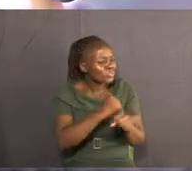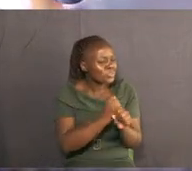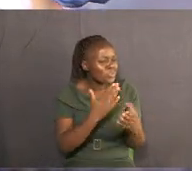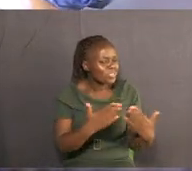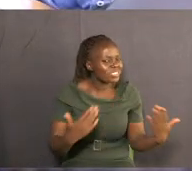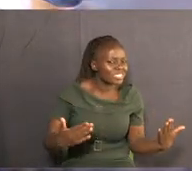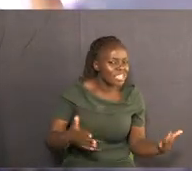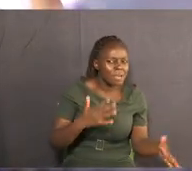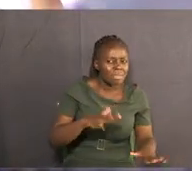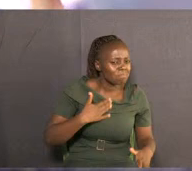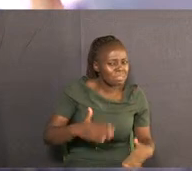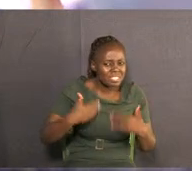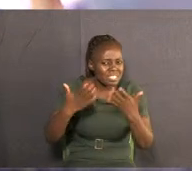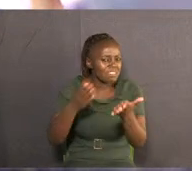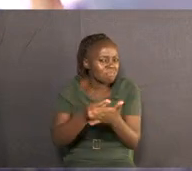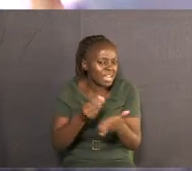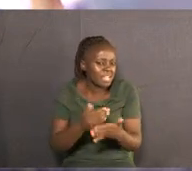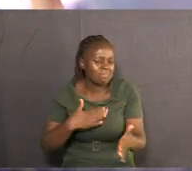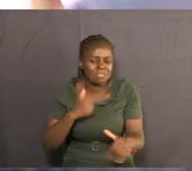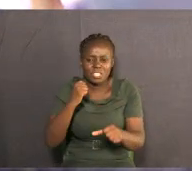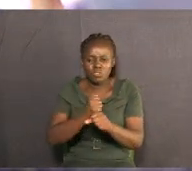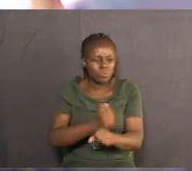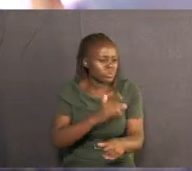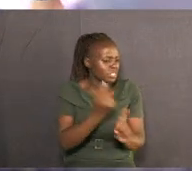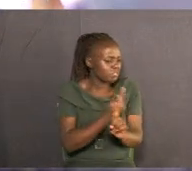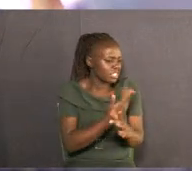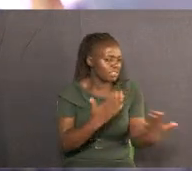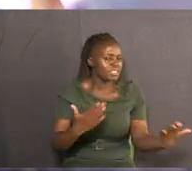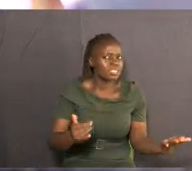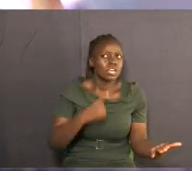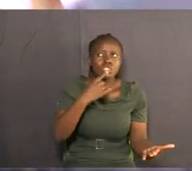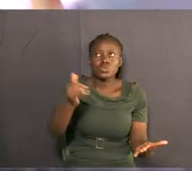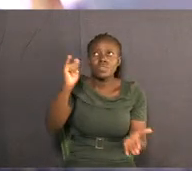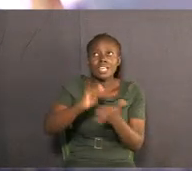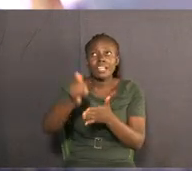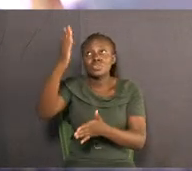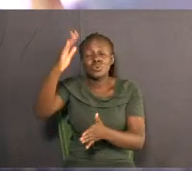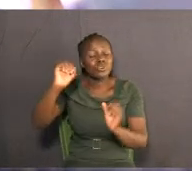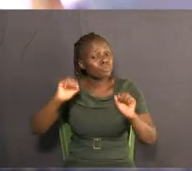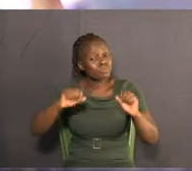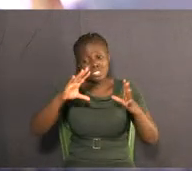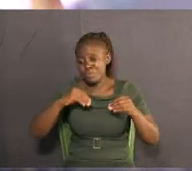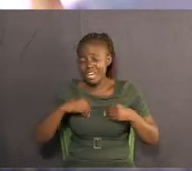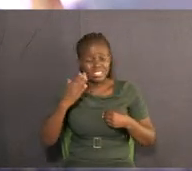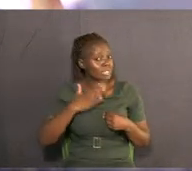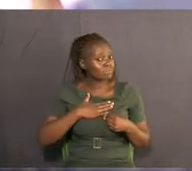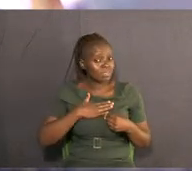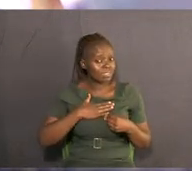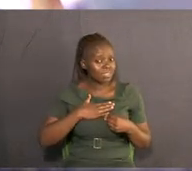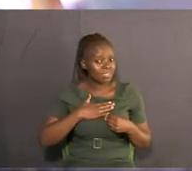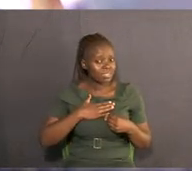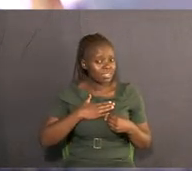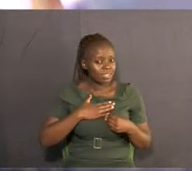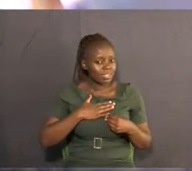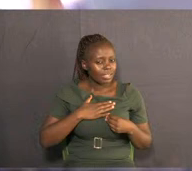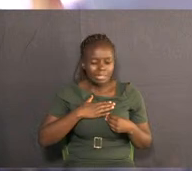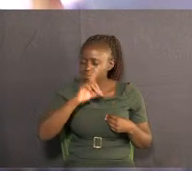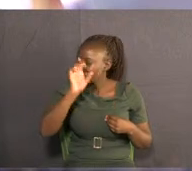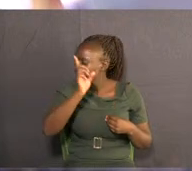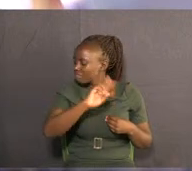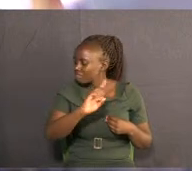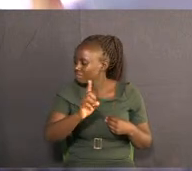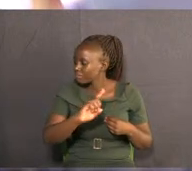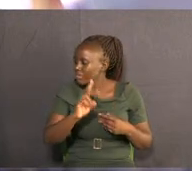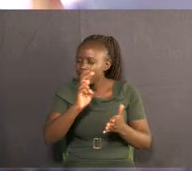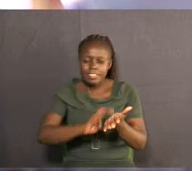either give out money, or I need to do something extra so that God can allow me or accept me. The resurrection of Jesus Christ is